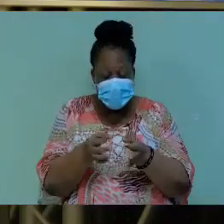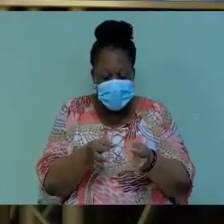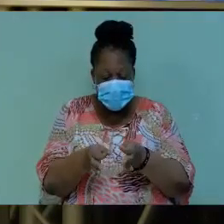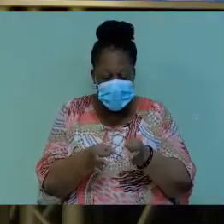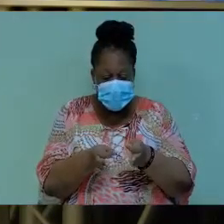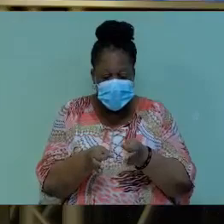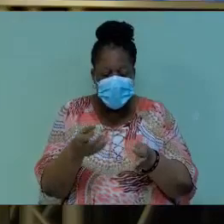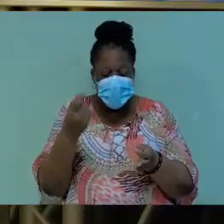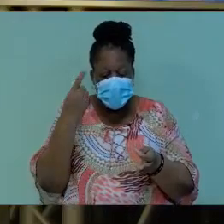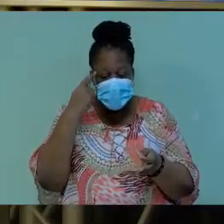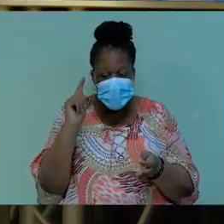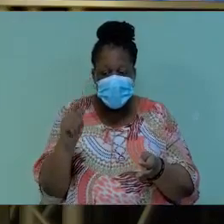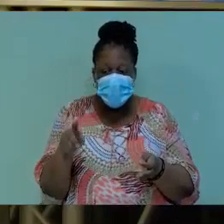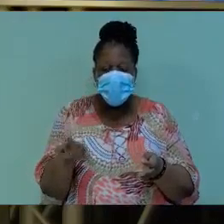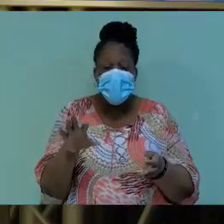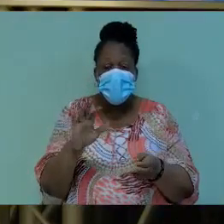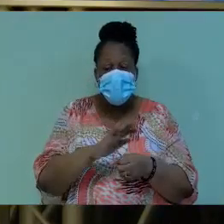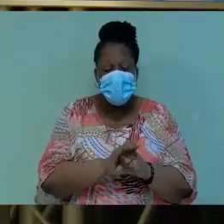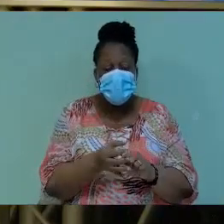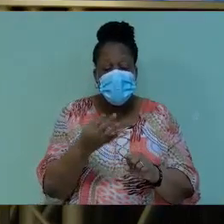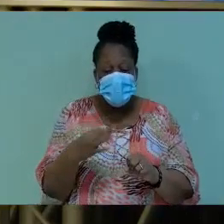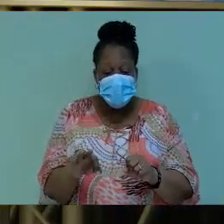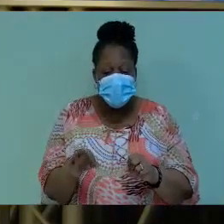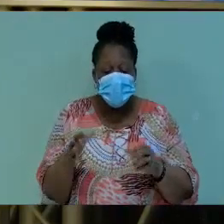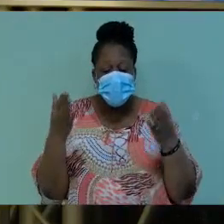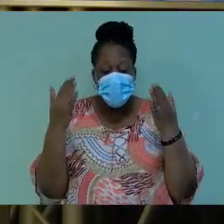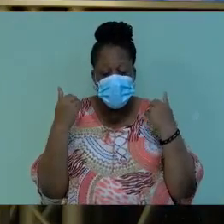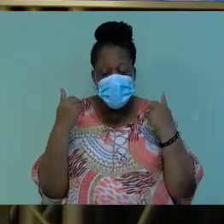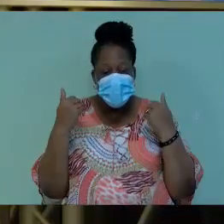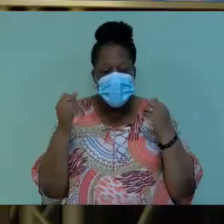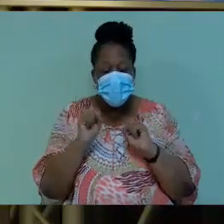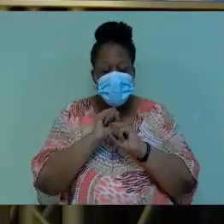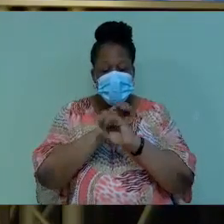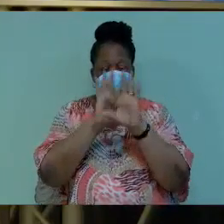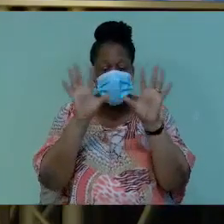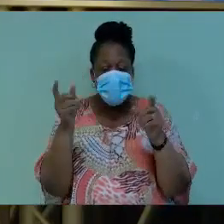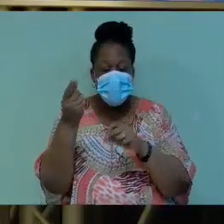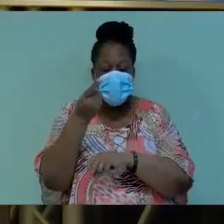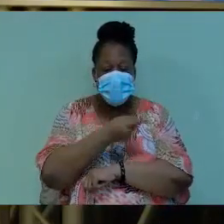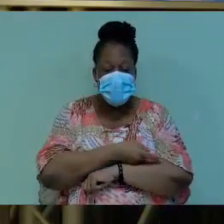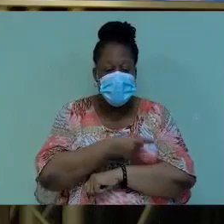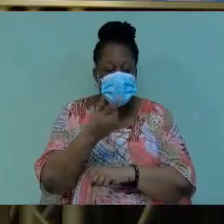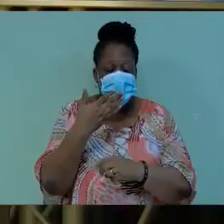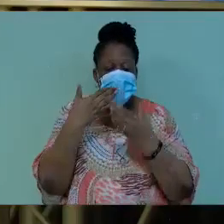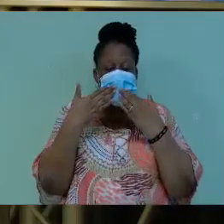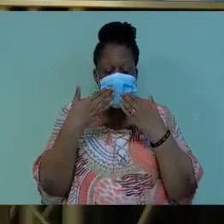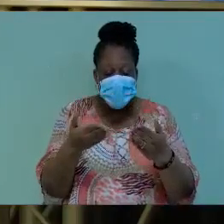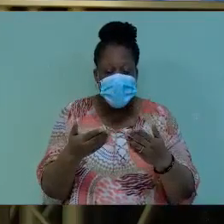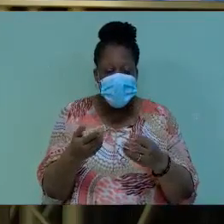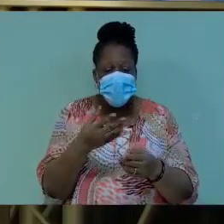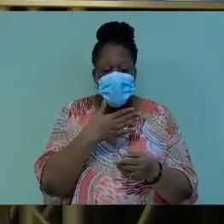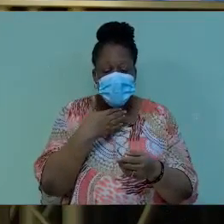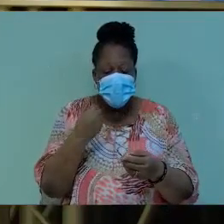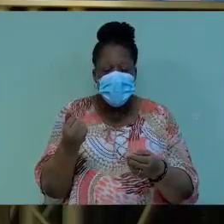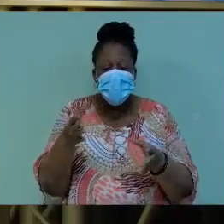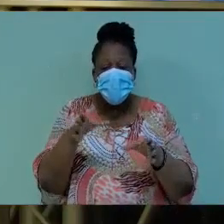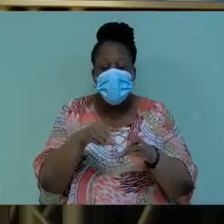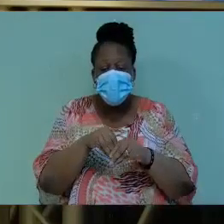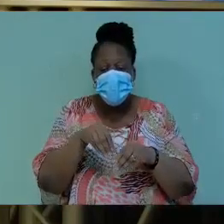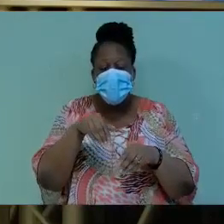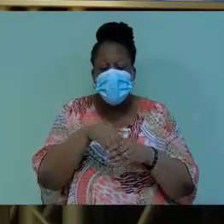will or may brighten someone's day. We thank you, and we will always hold you in our hearts.